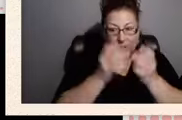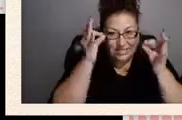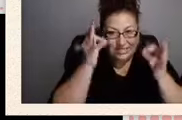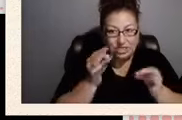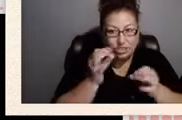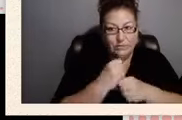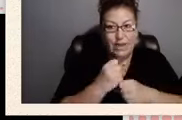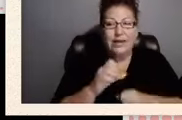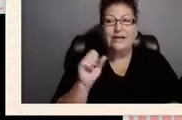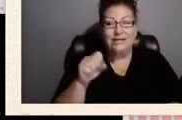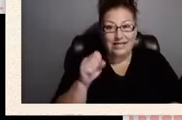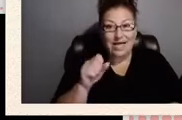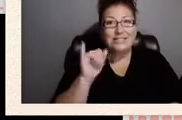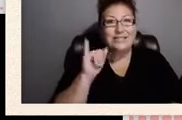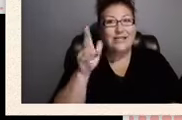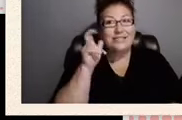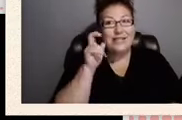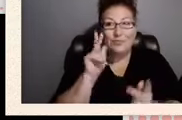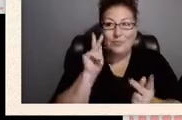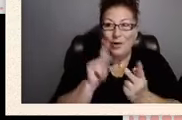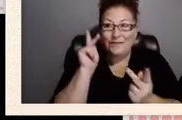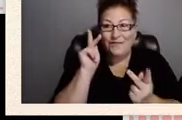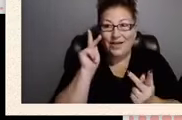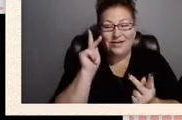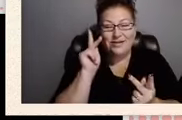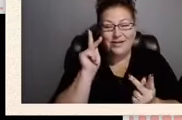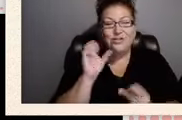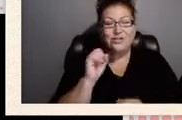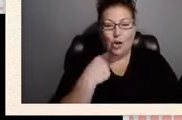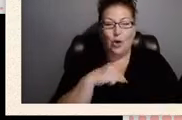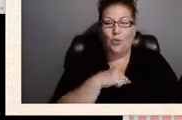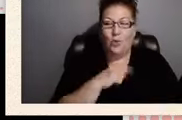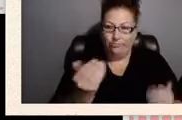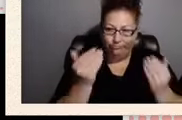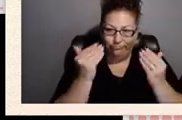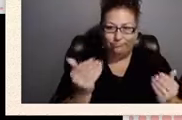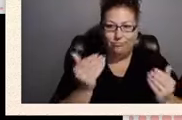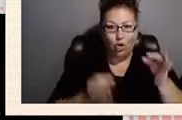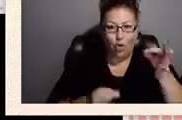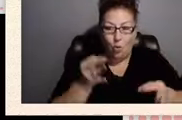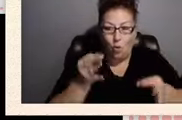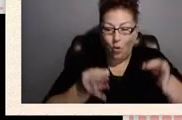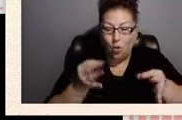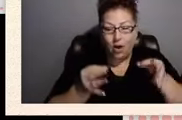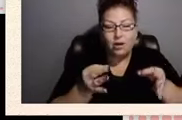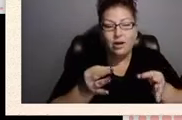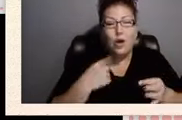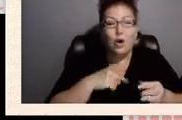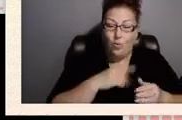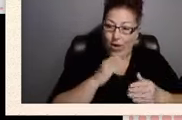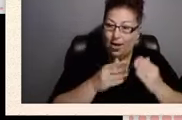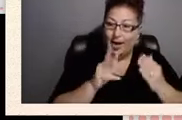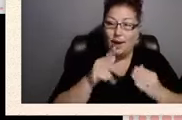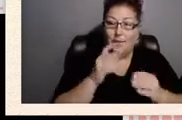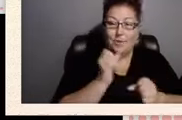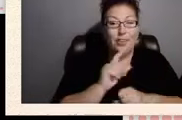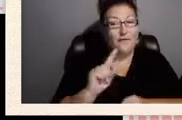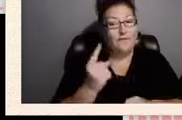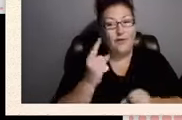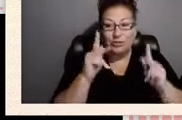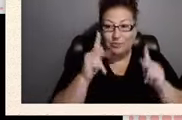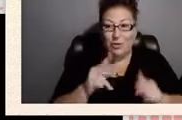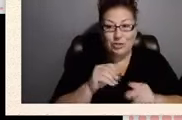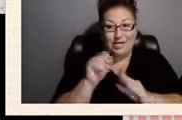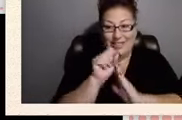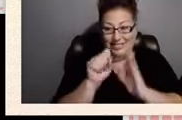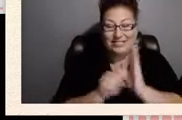sounds perfect. So we went to court and we ended up getting the first person in the state to actually